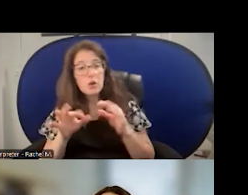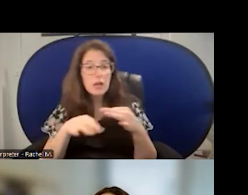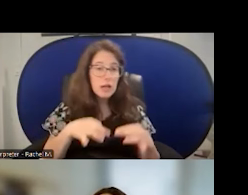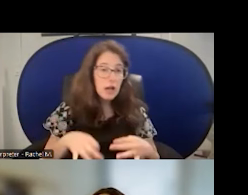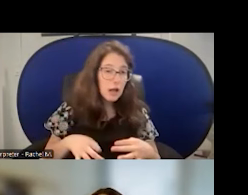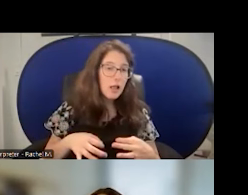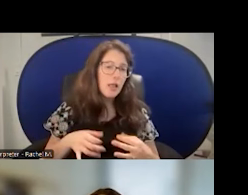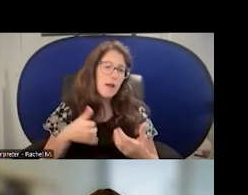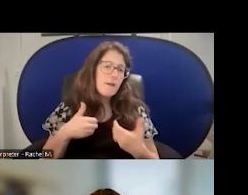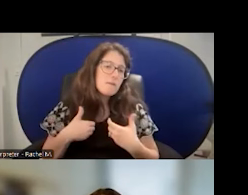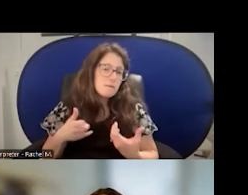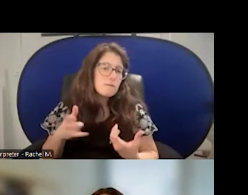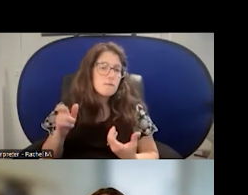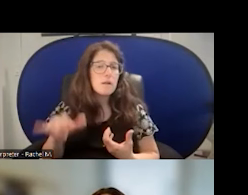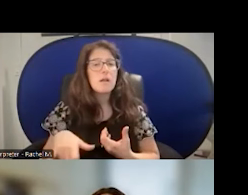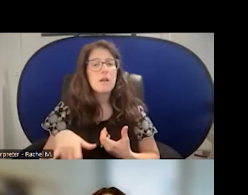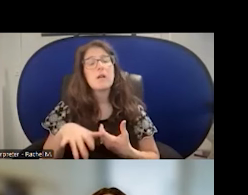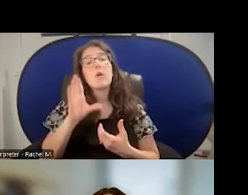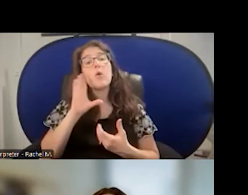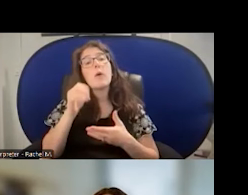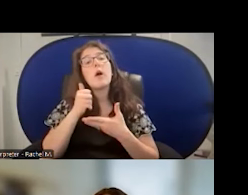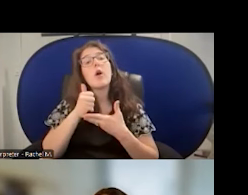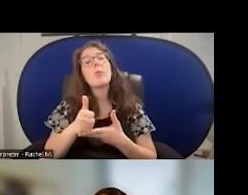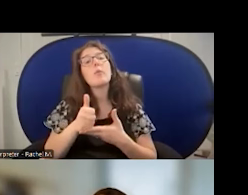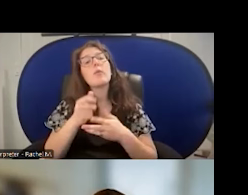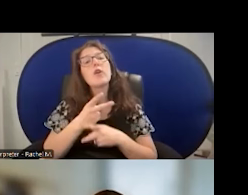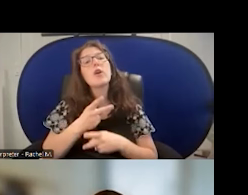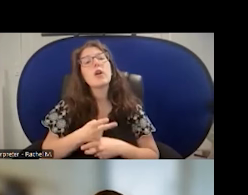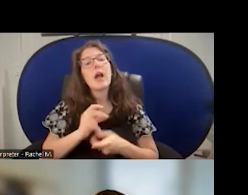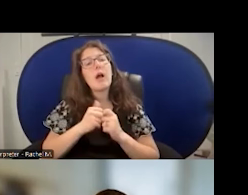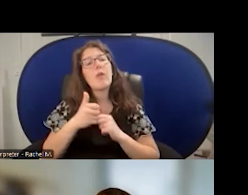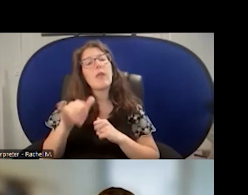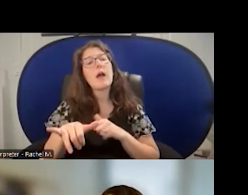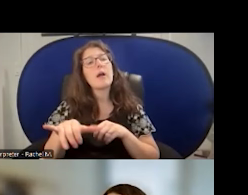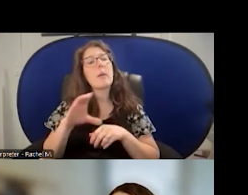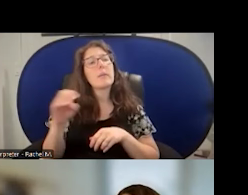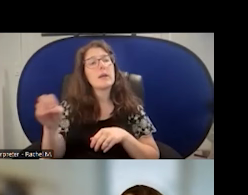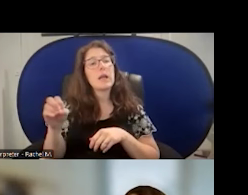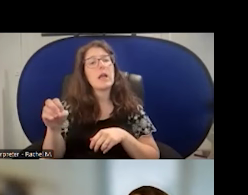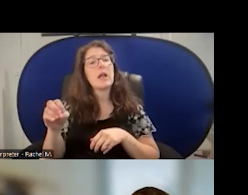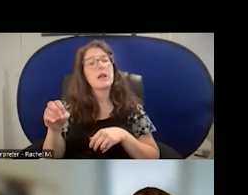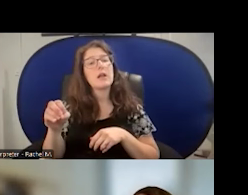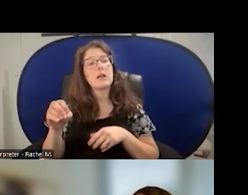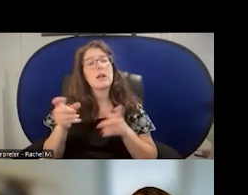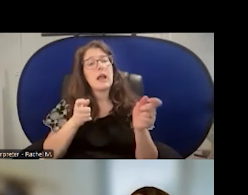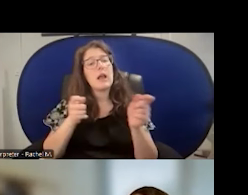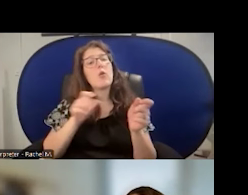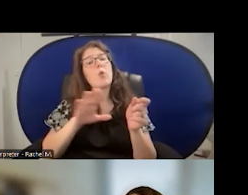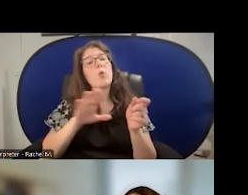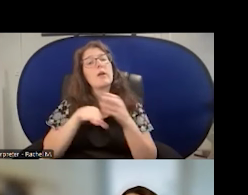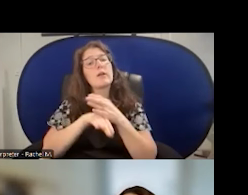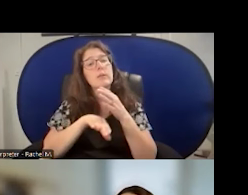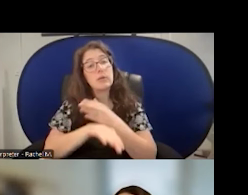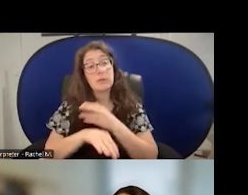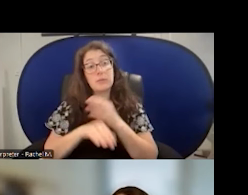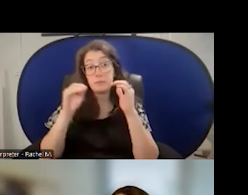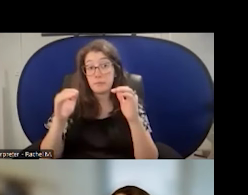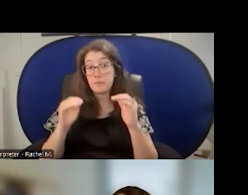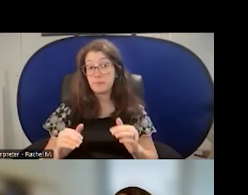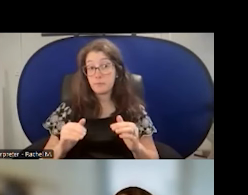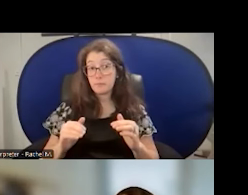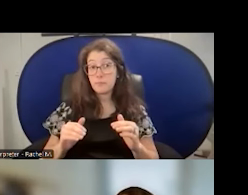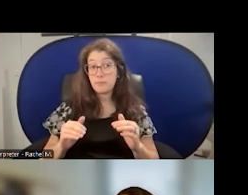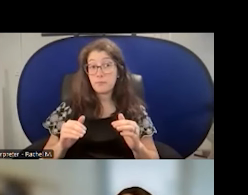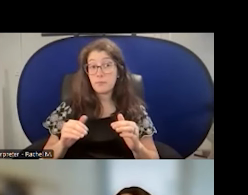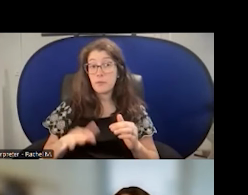look into how that company is dealing with accessibility. The next step is going to be to find or